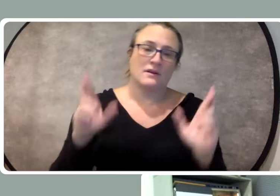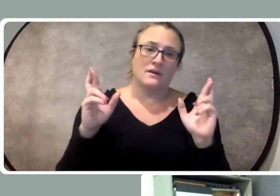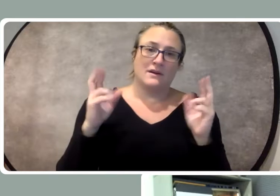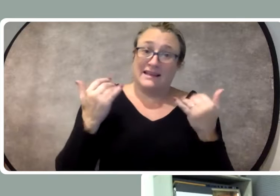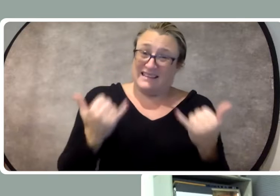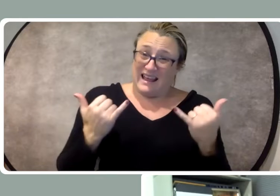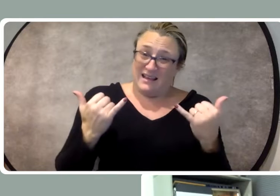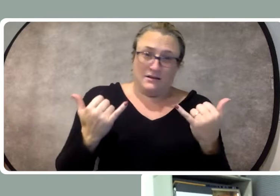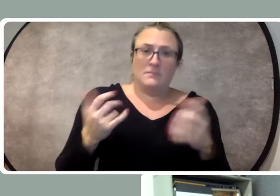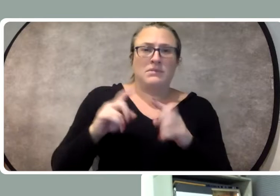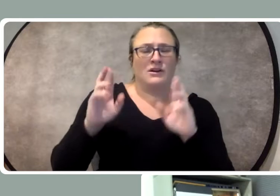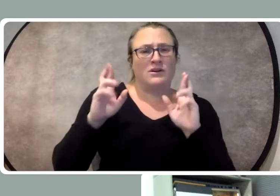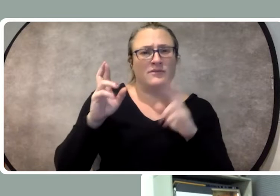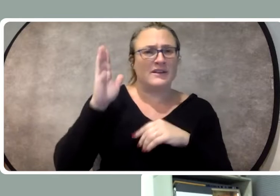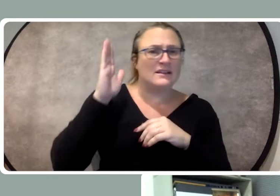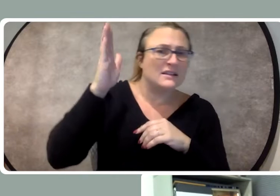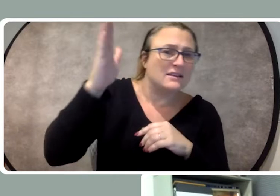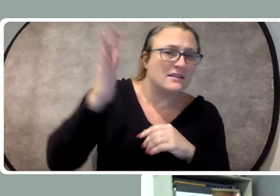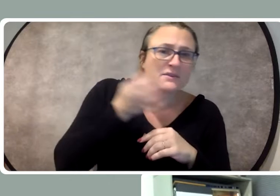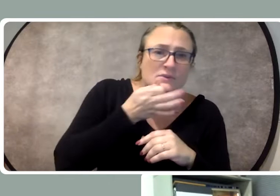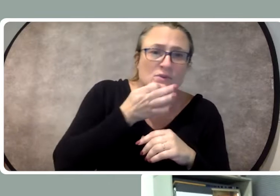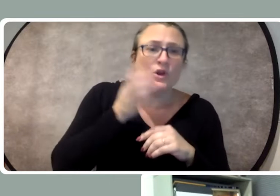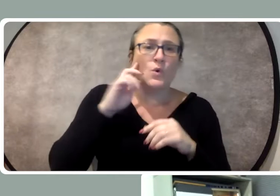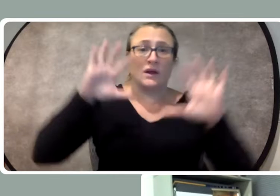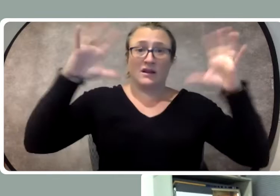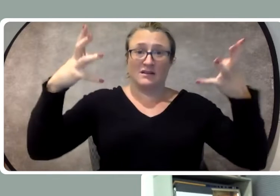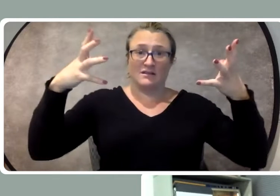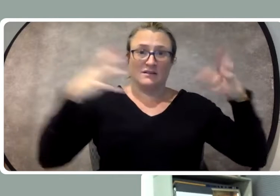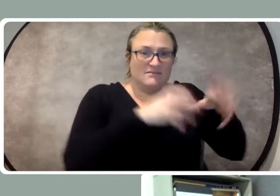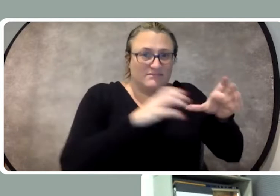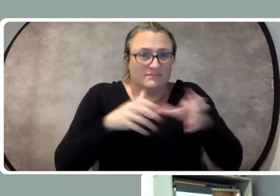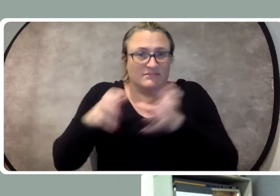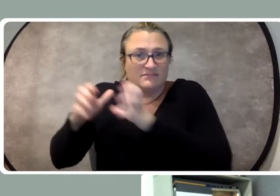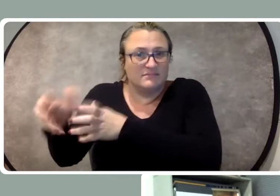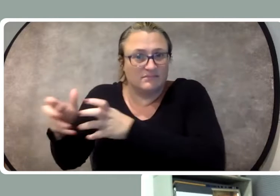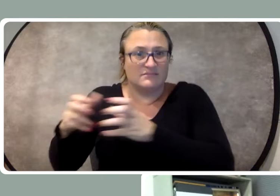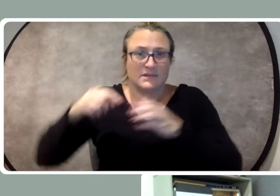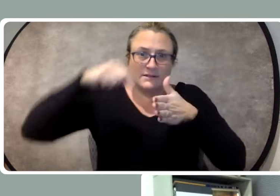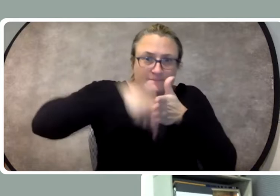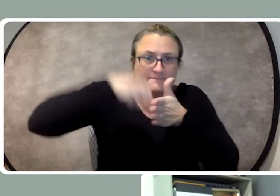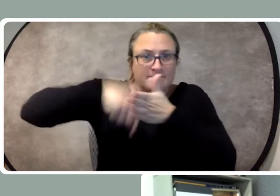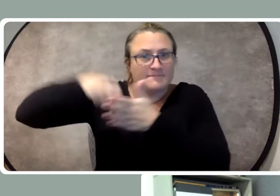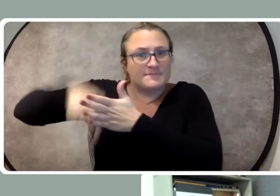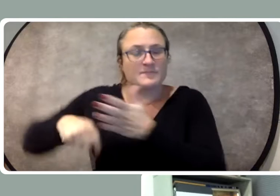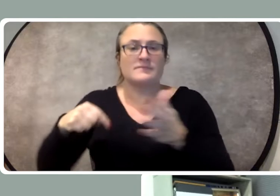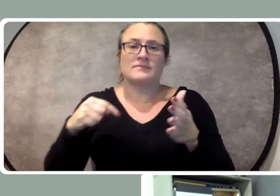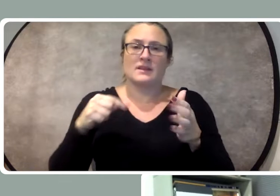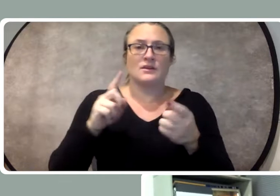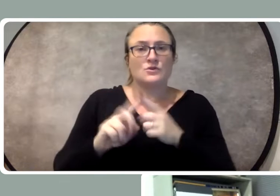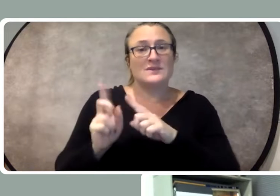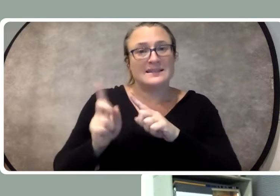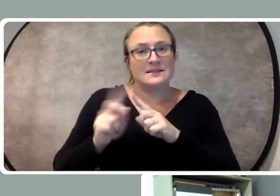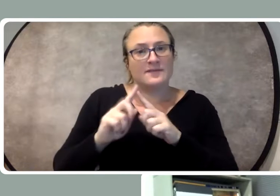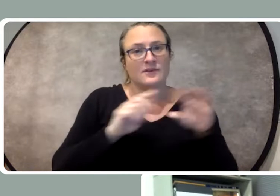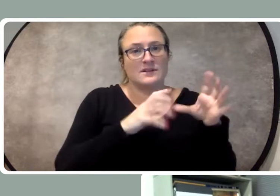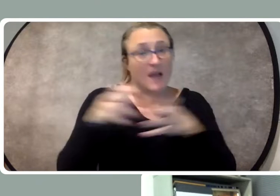not so distant future, hopefully we will be subdividing triple negative breast cancer even further into the molecular subtypes, and